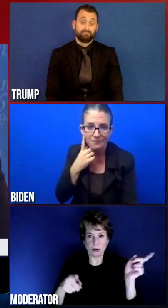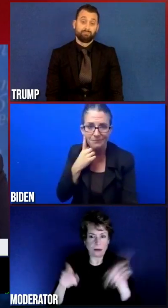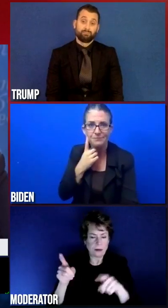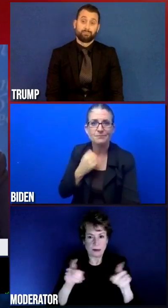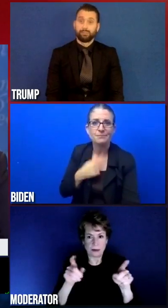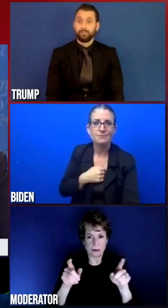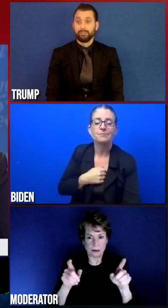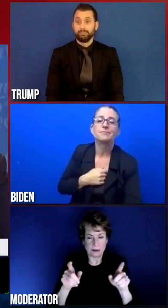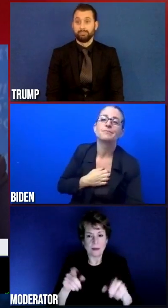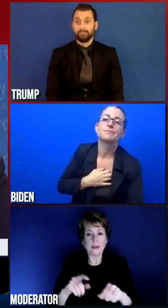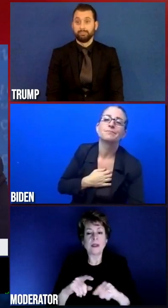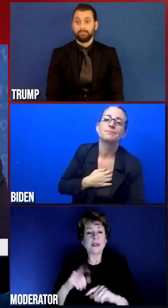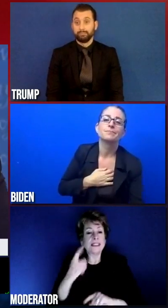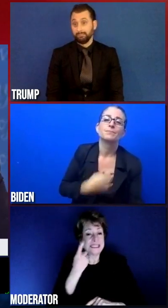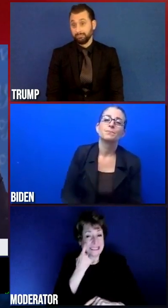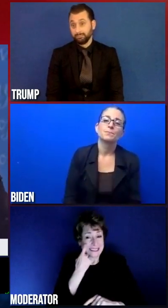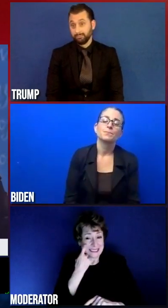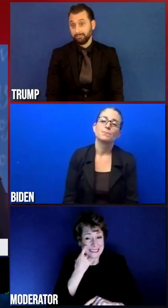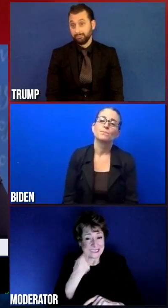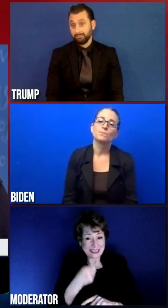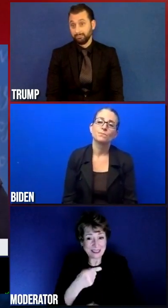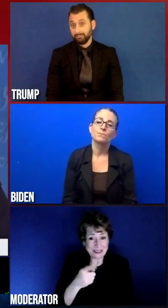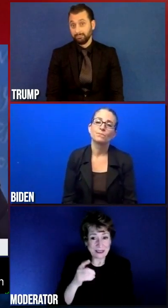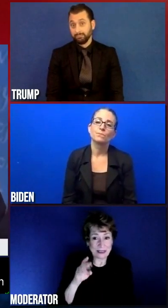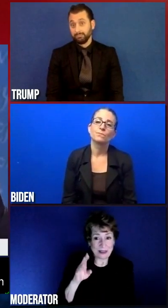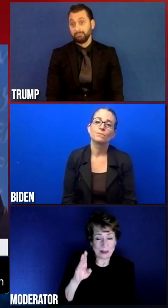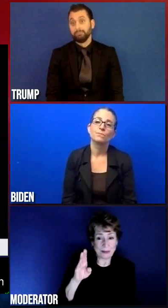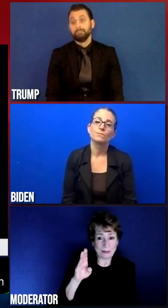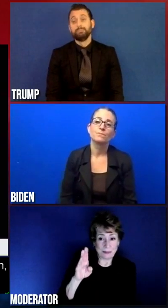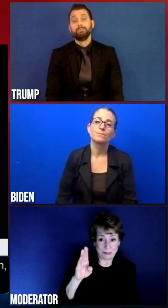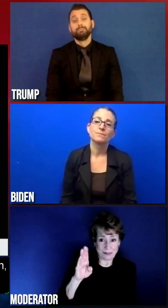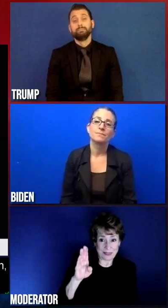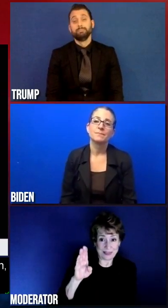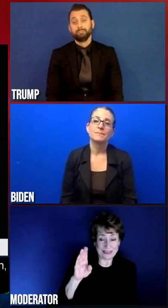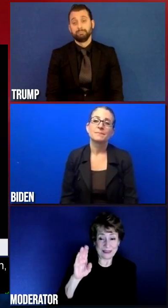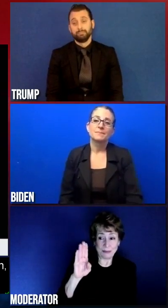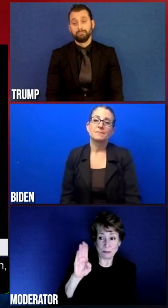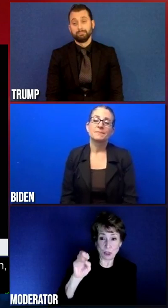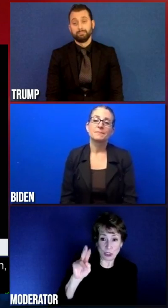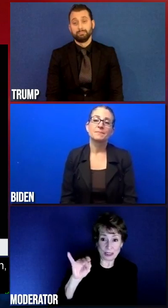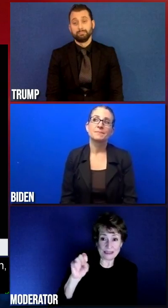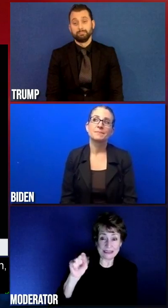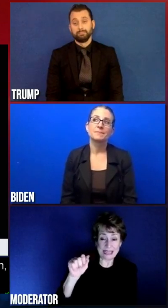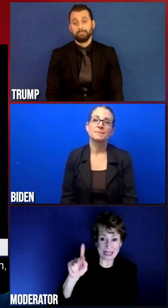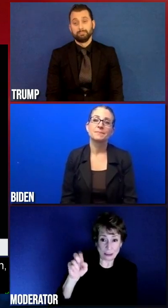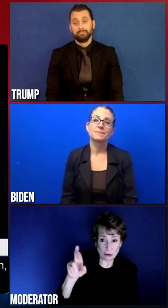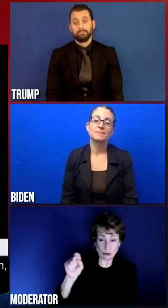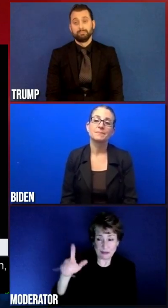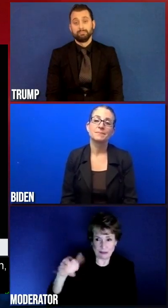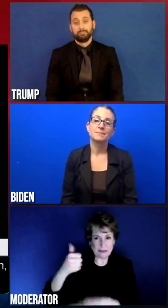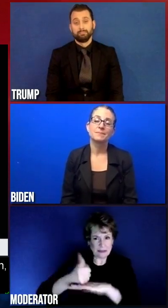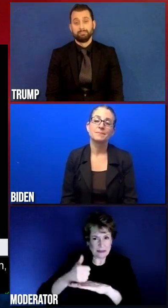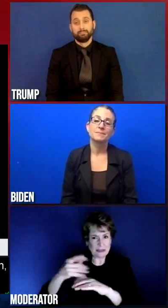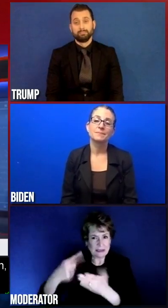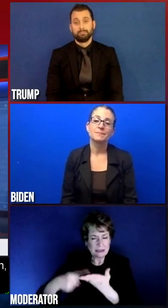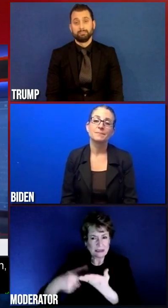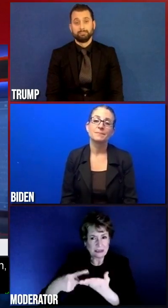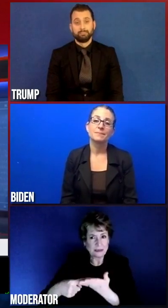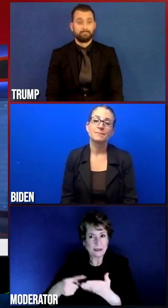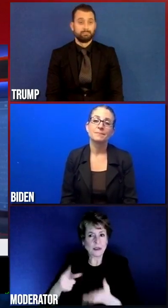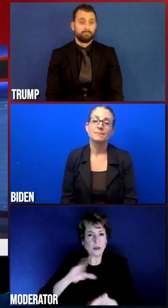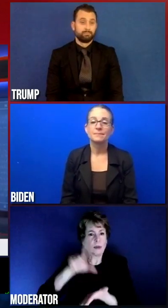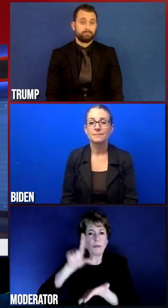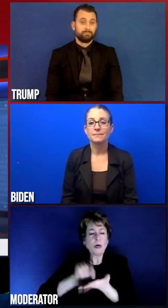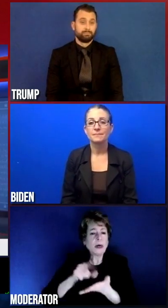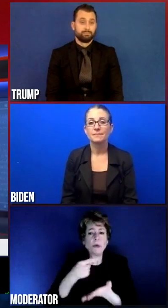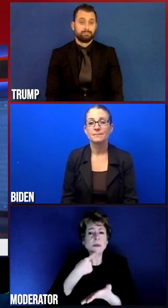the Biden-Bernie Sanders task force, you talked about, quote, reimagining policing.